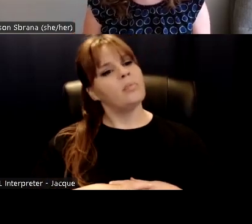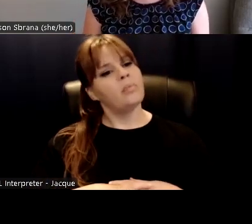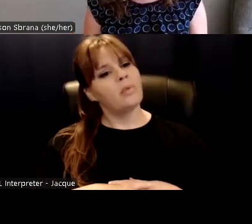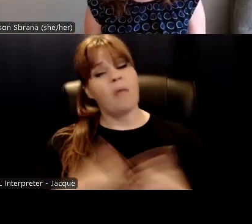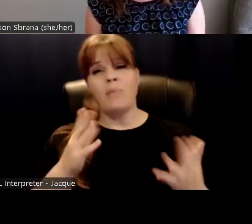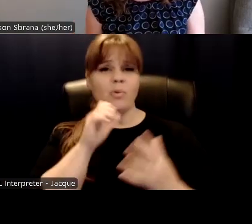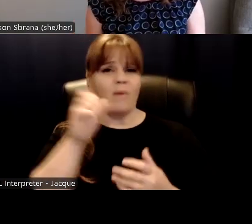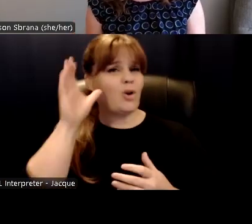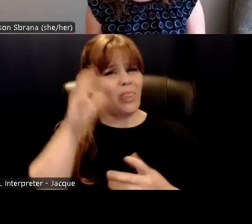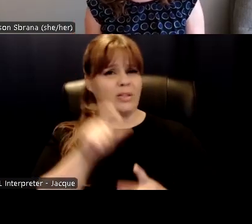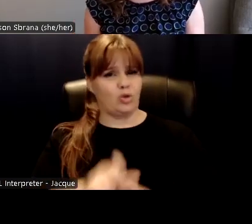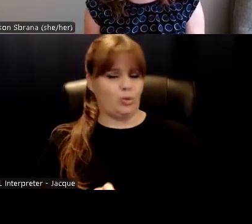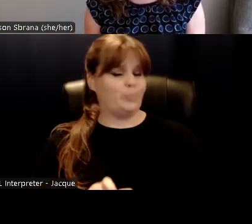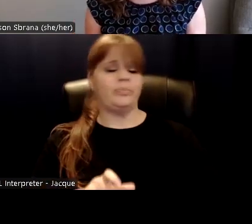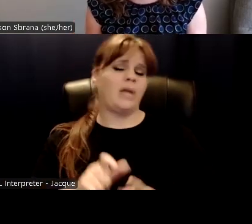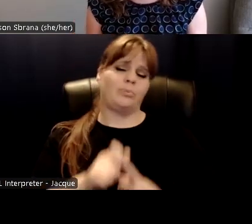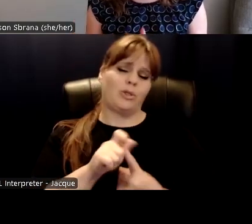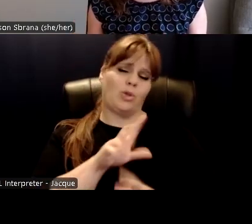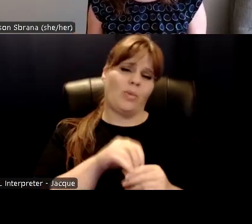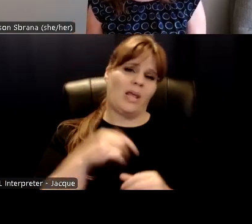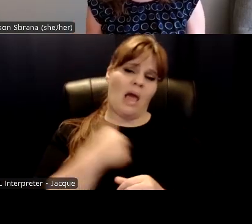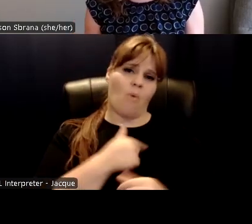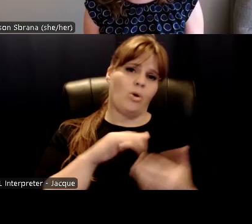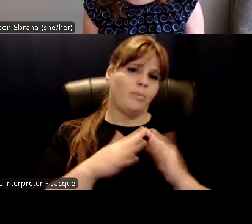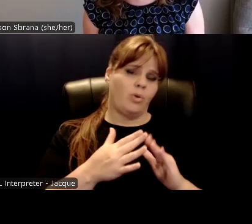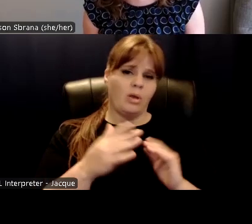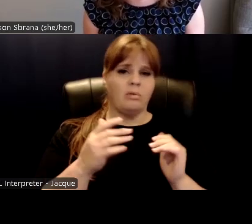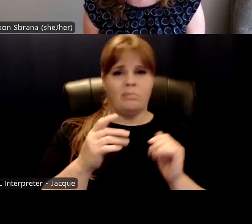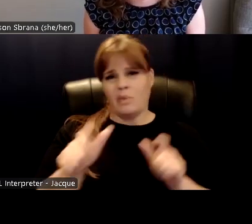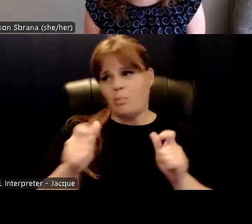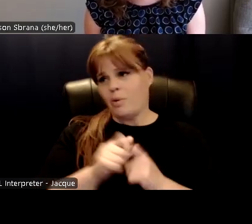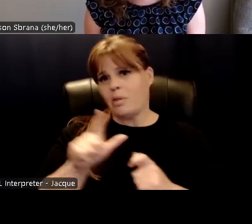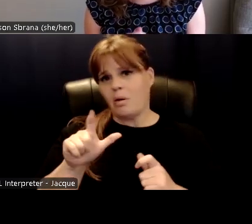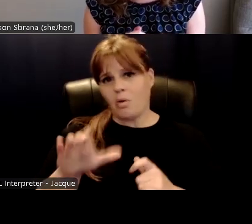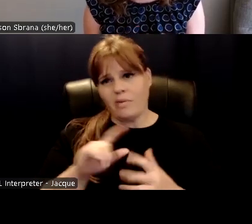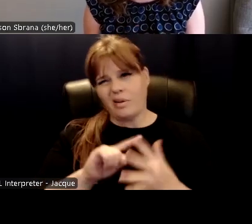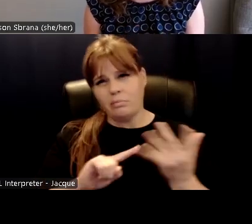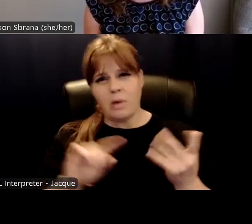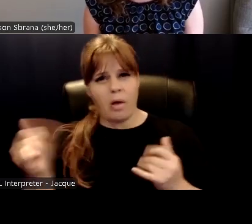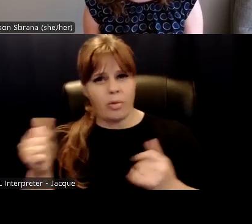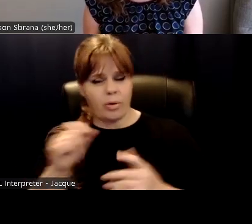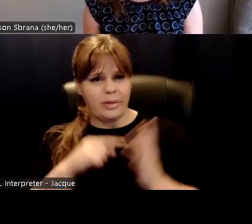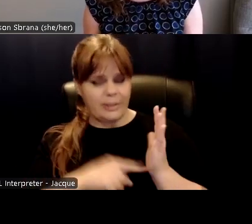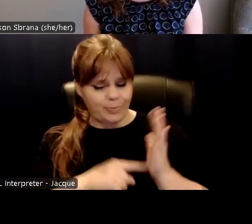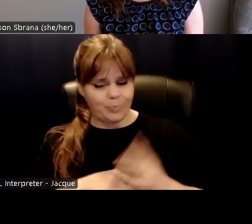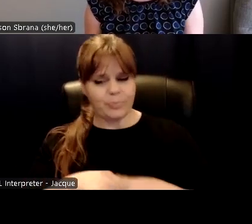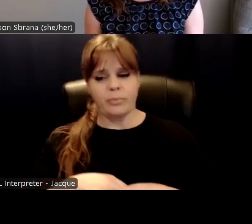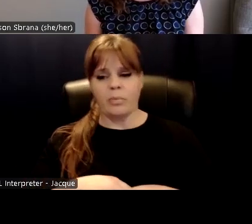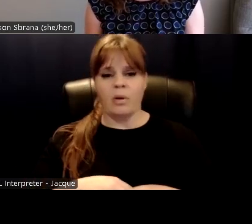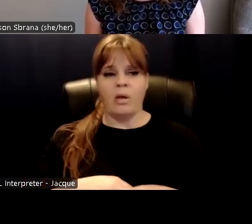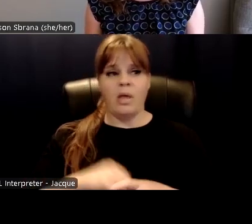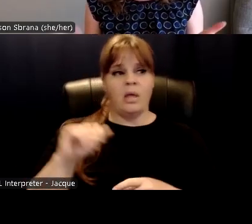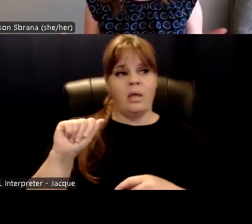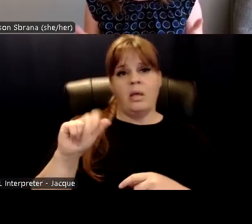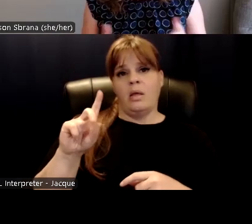adaptive recreation, and especially in our community of people with long COVID and similar conditions. Adaptive recreation is a pretty broad